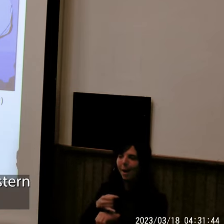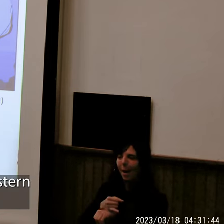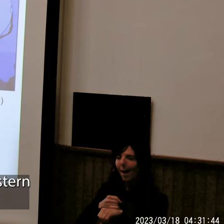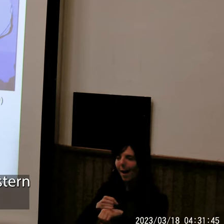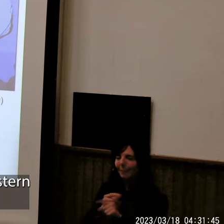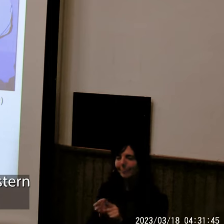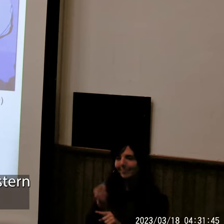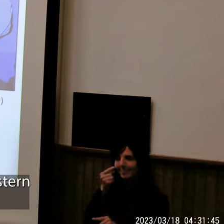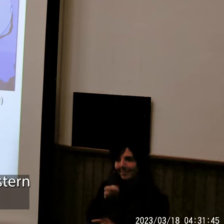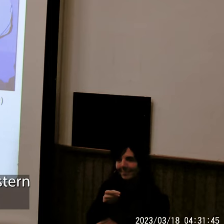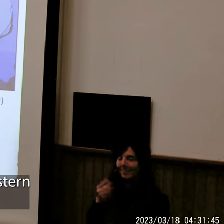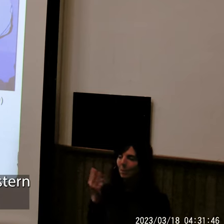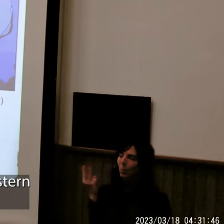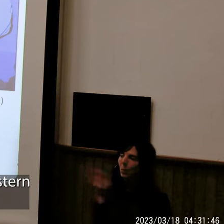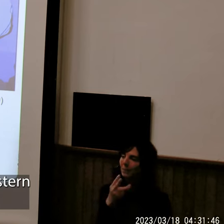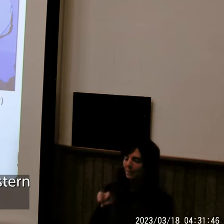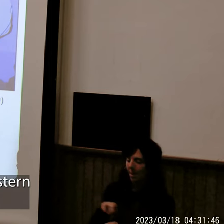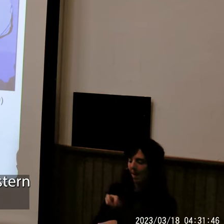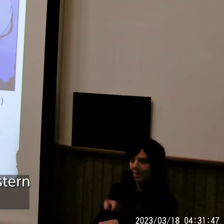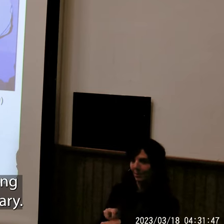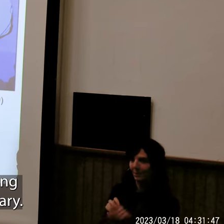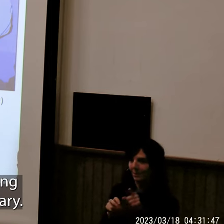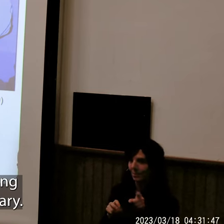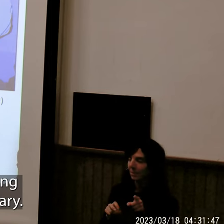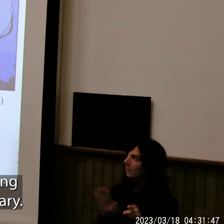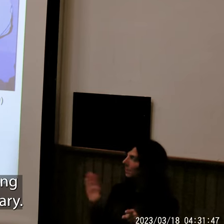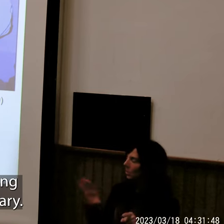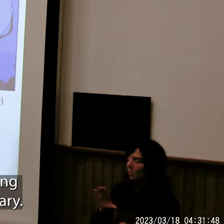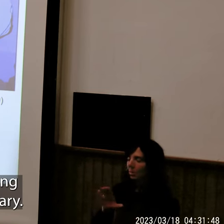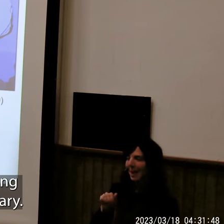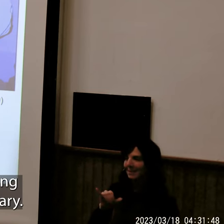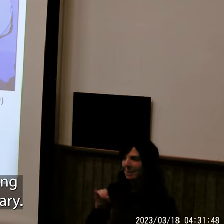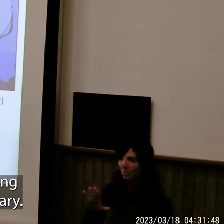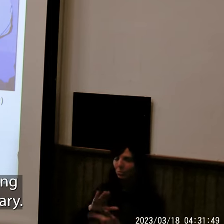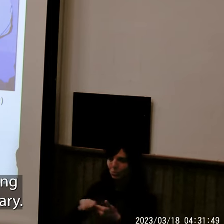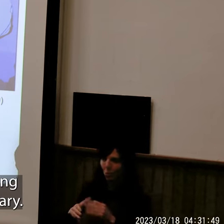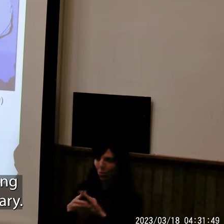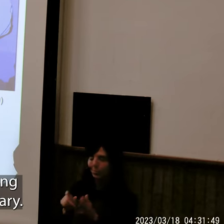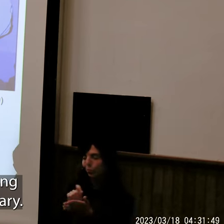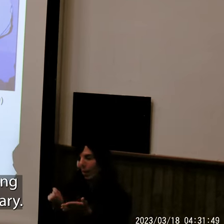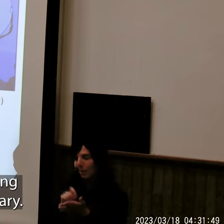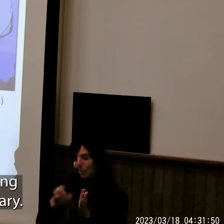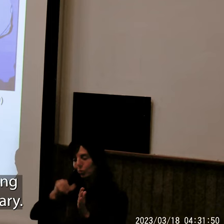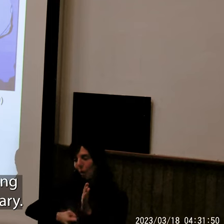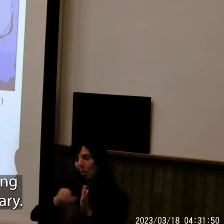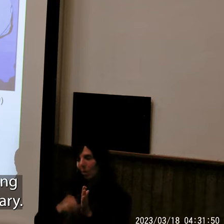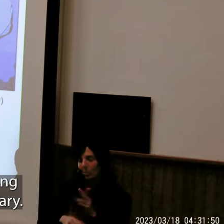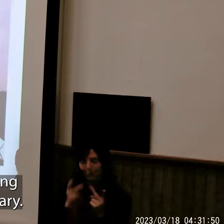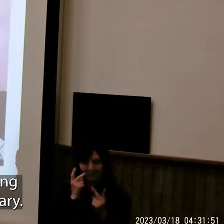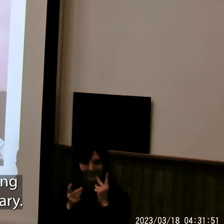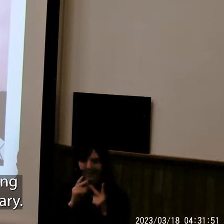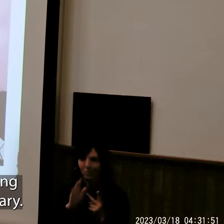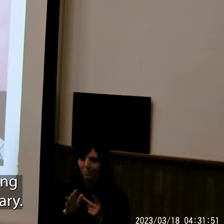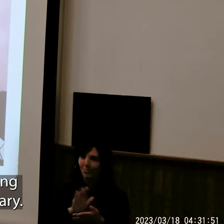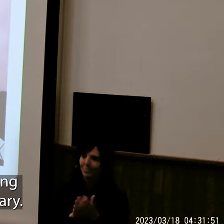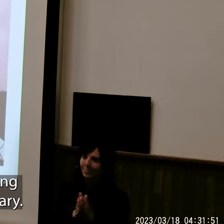the coast of Western Ireland. Cassio's story is told through writing and drawing that we find in the pages of her diary.